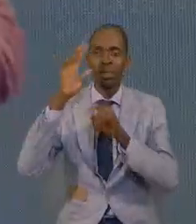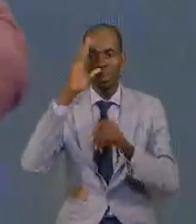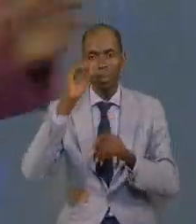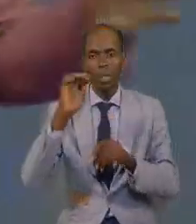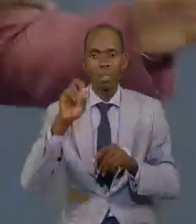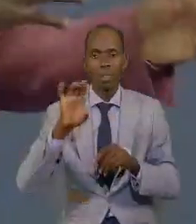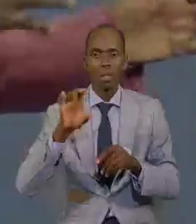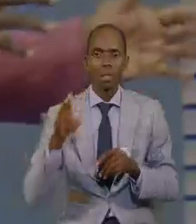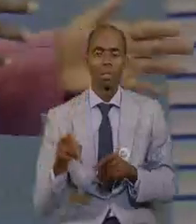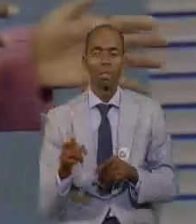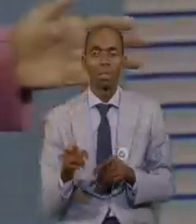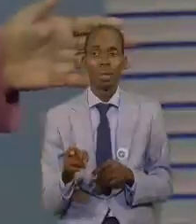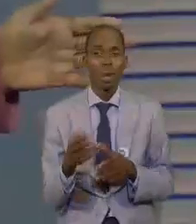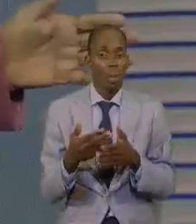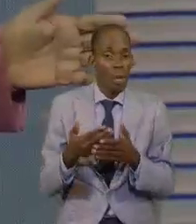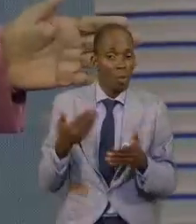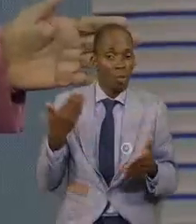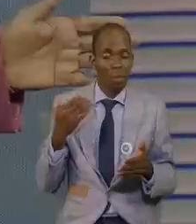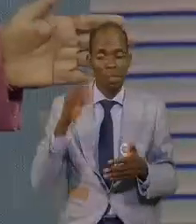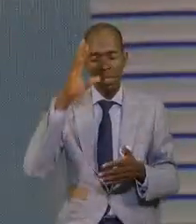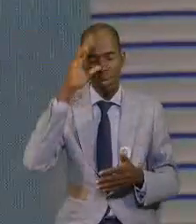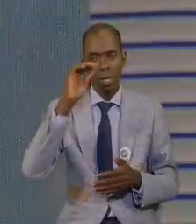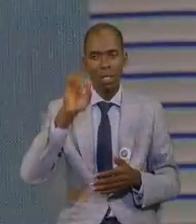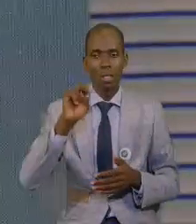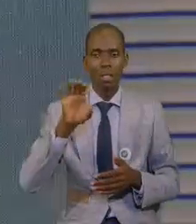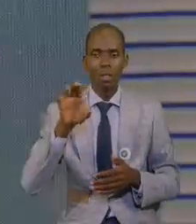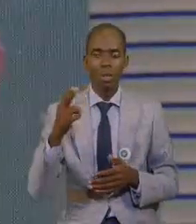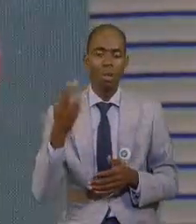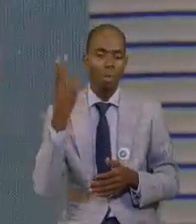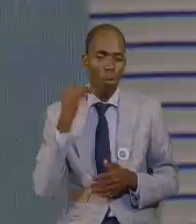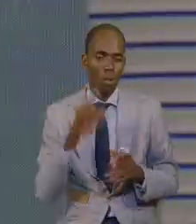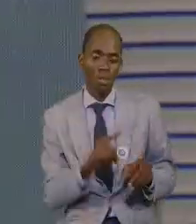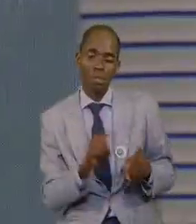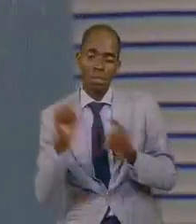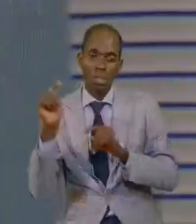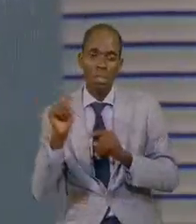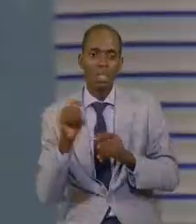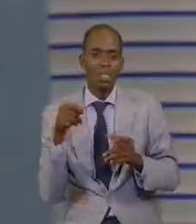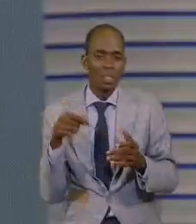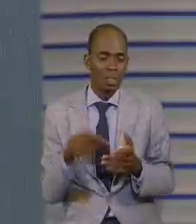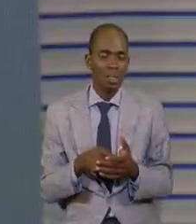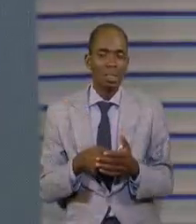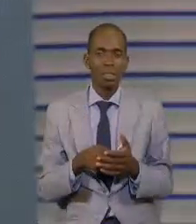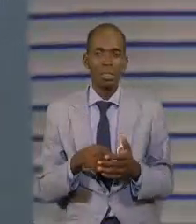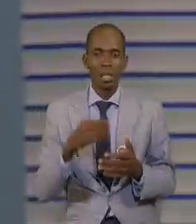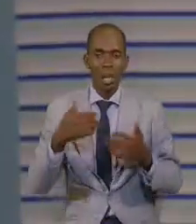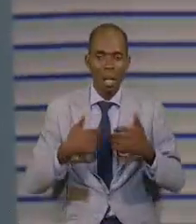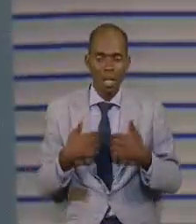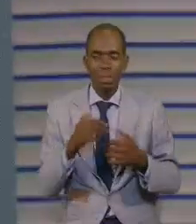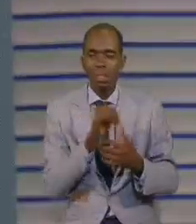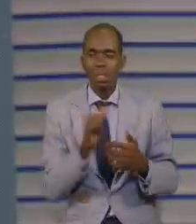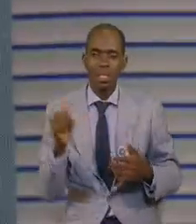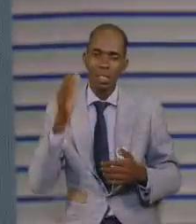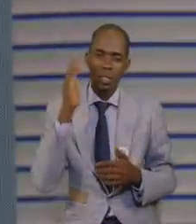For before his translation, he had this testimony that he